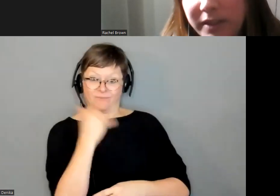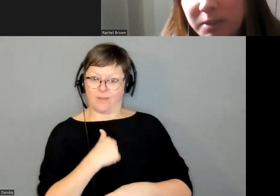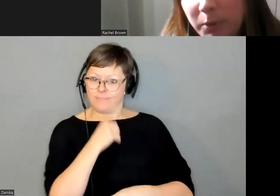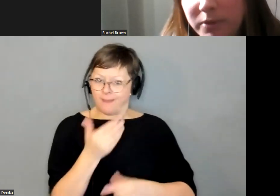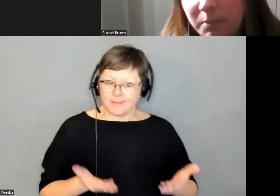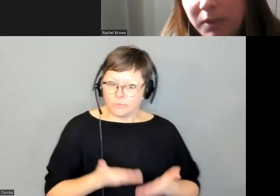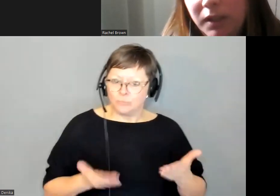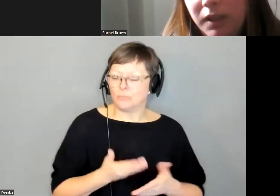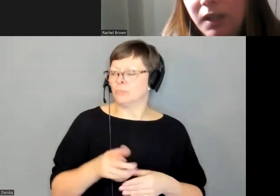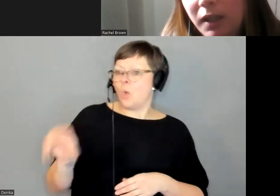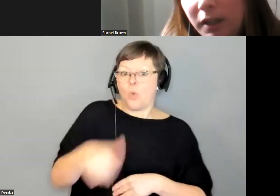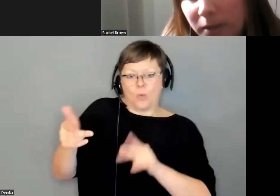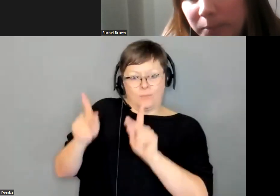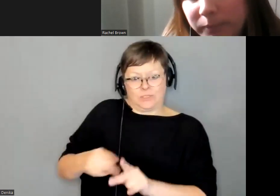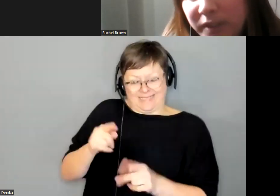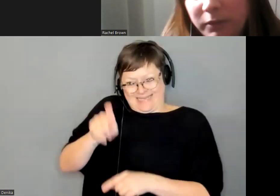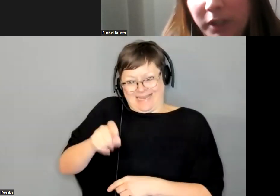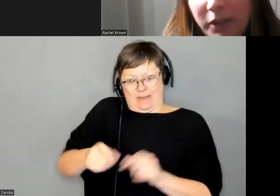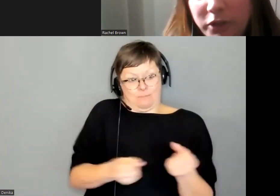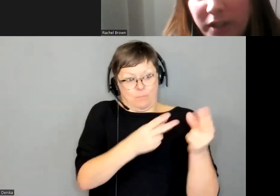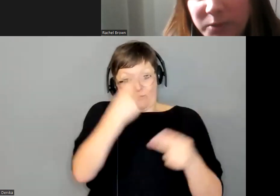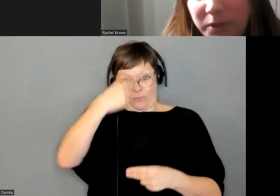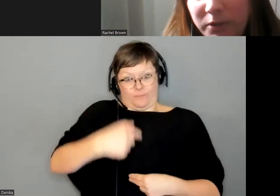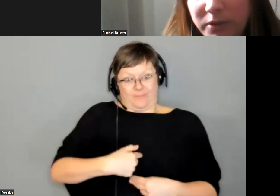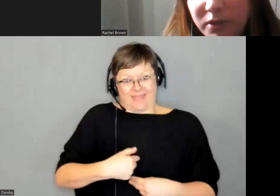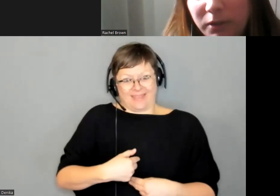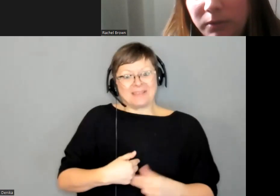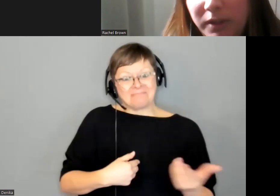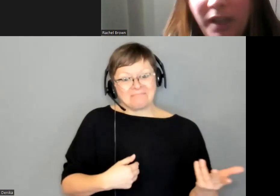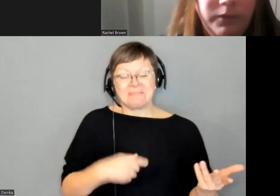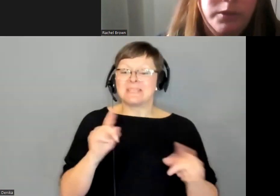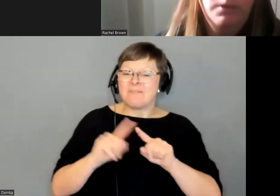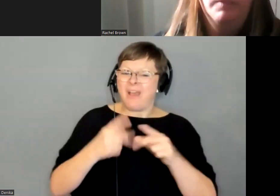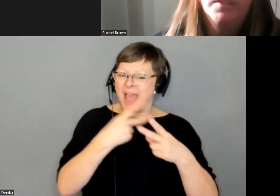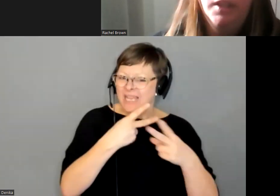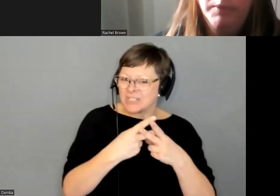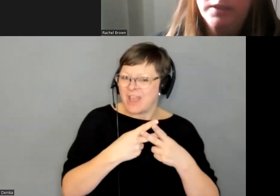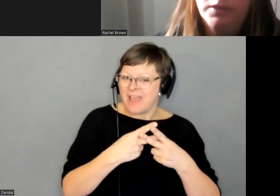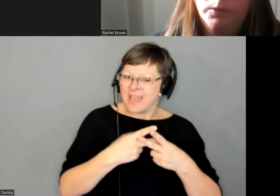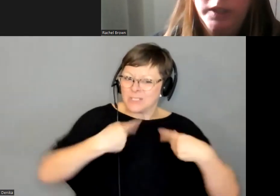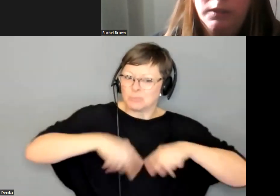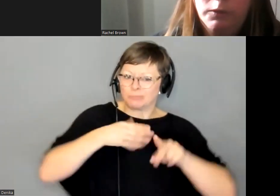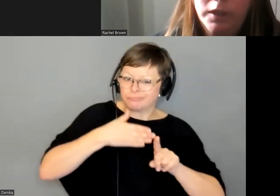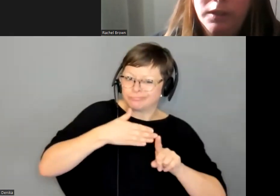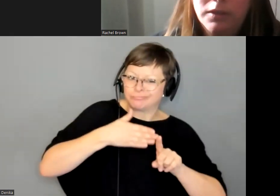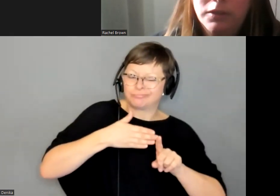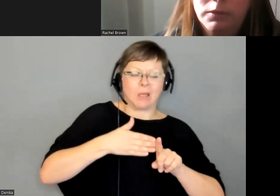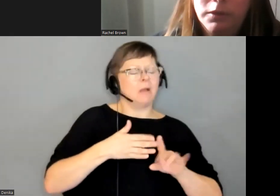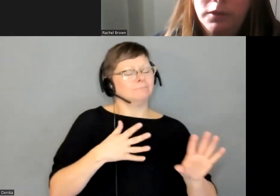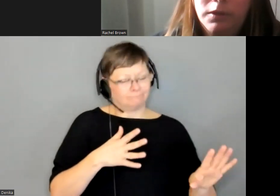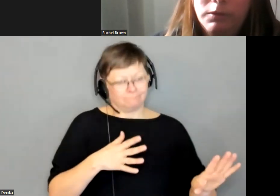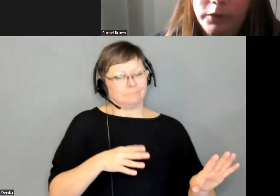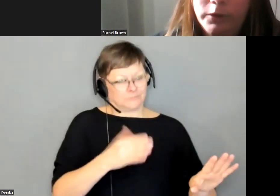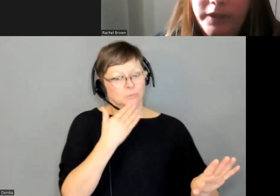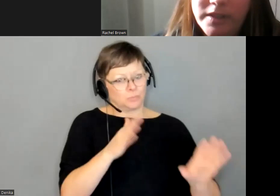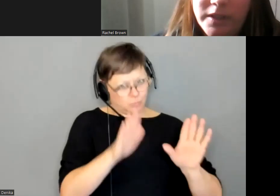else needs to post something in different hashtags we use. So yeah, if you do have the time, that's a great thing to do